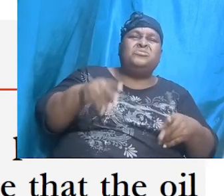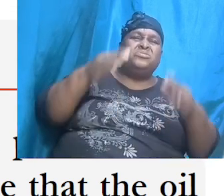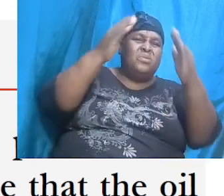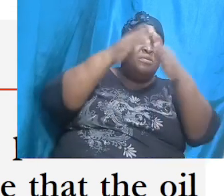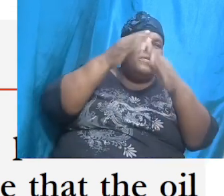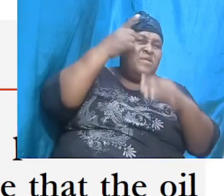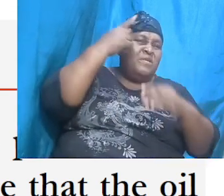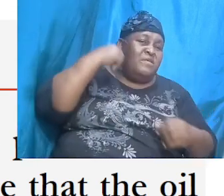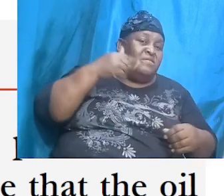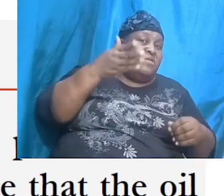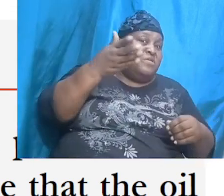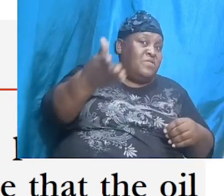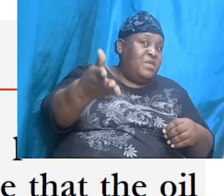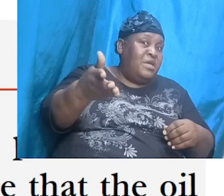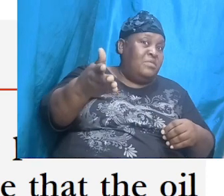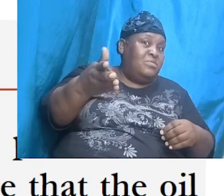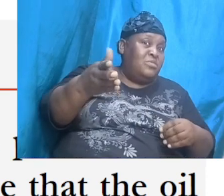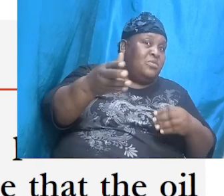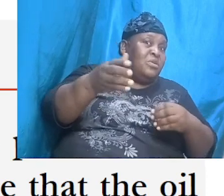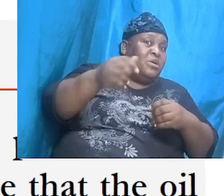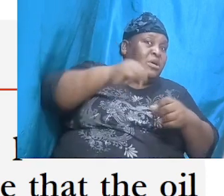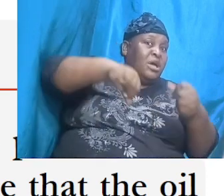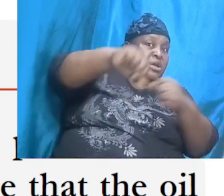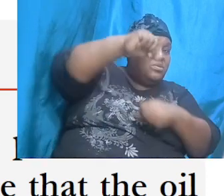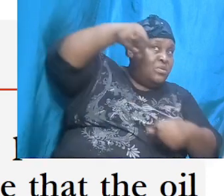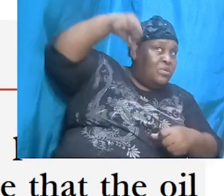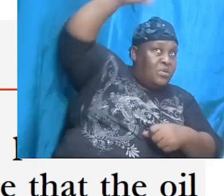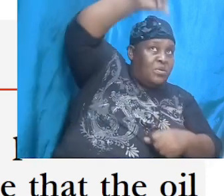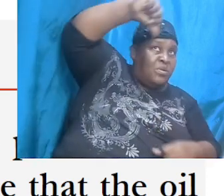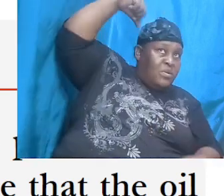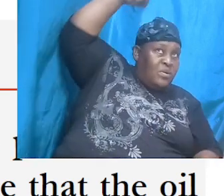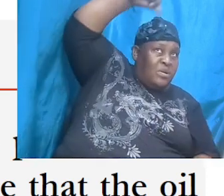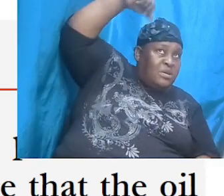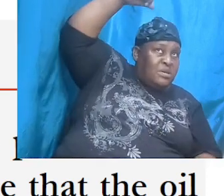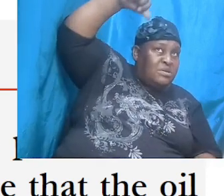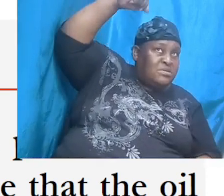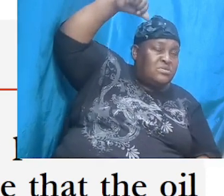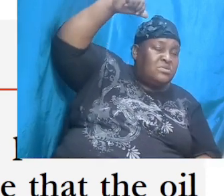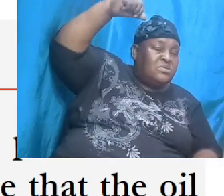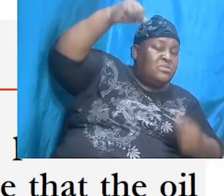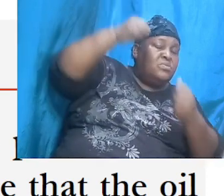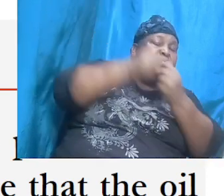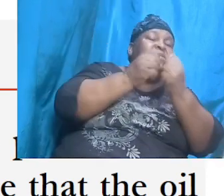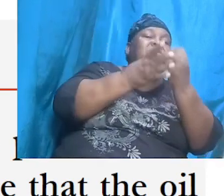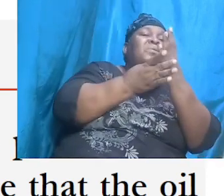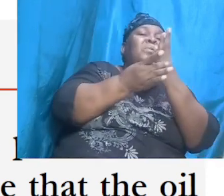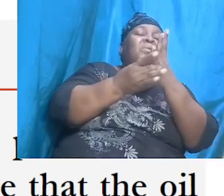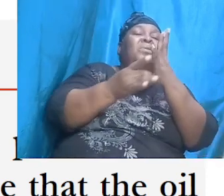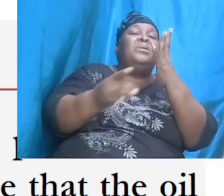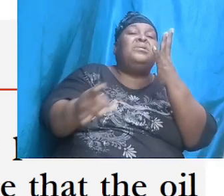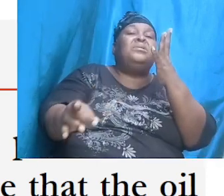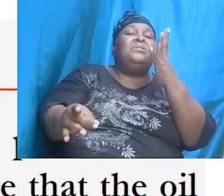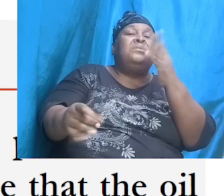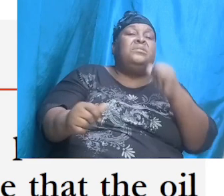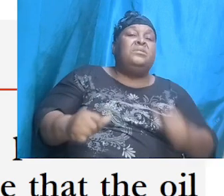them, their head with oil. Praise God. Now, if you look at it carefully, you can remember the story